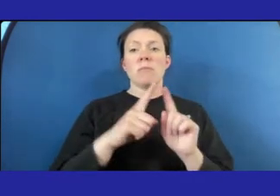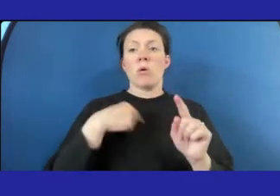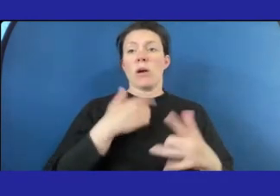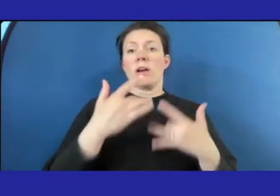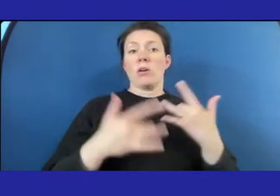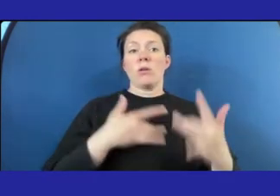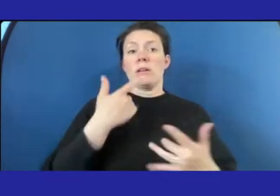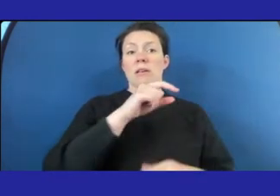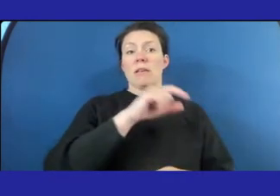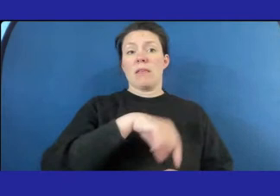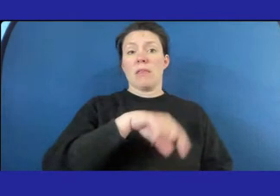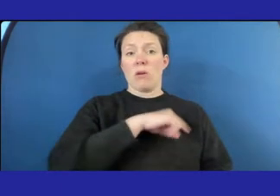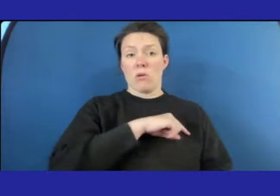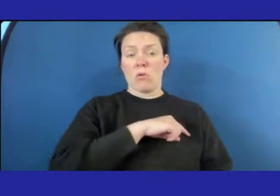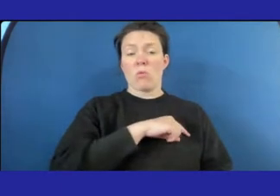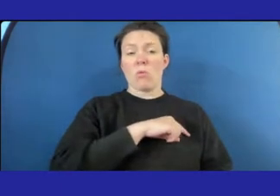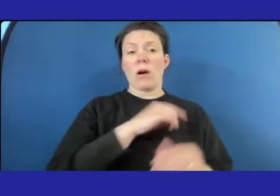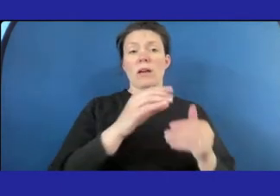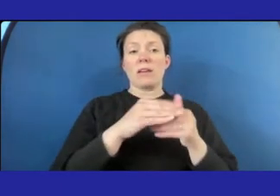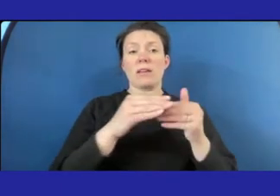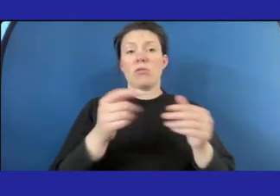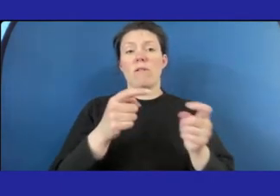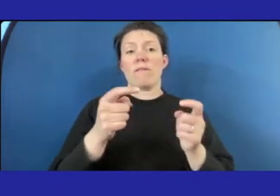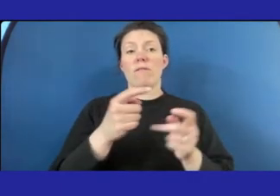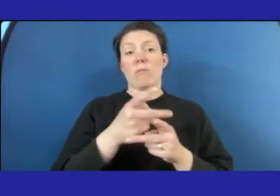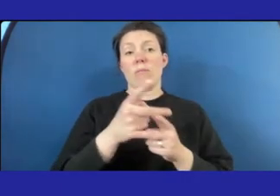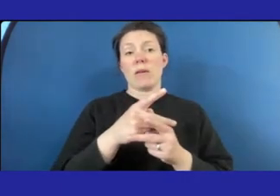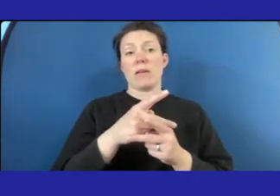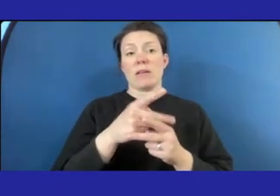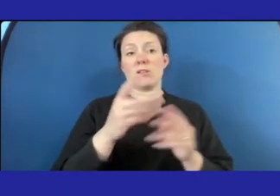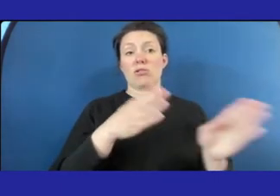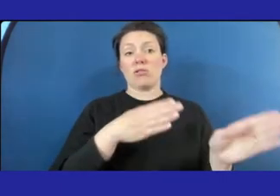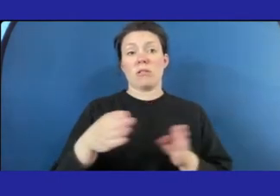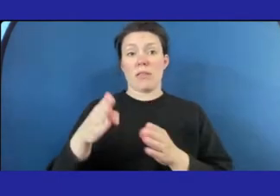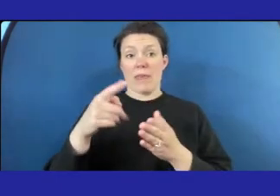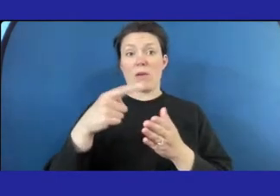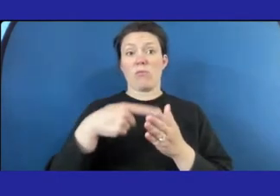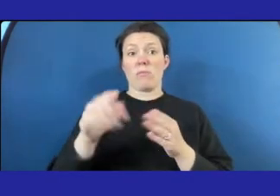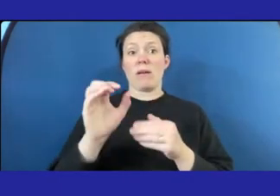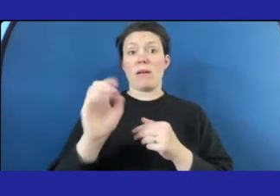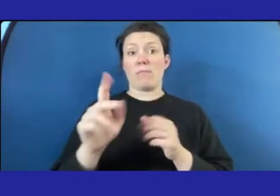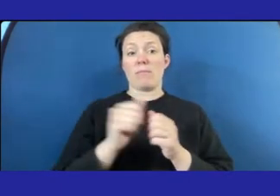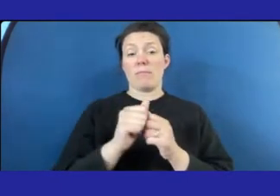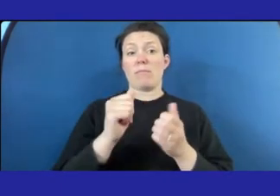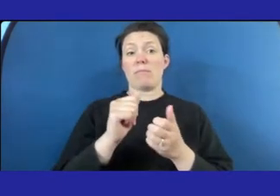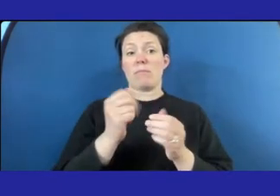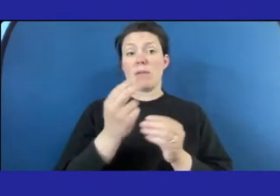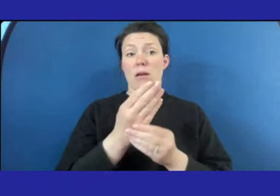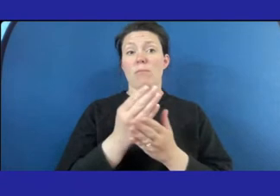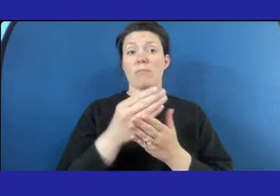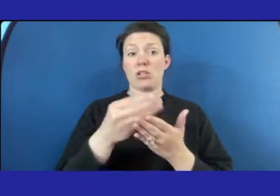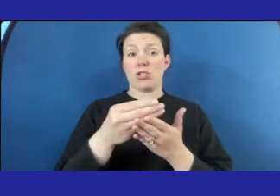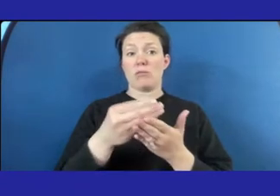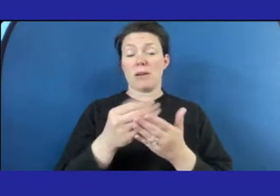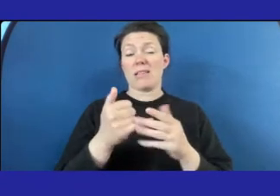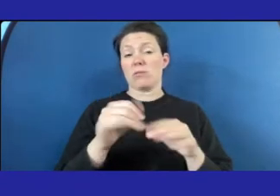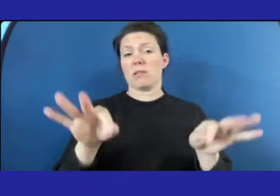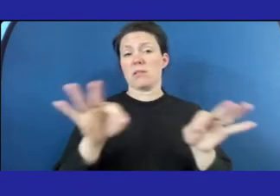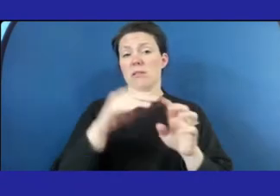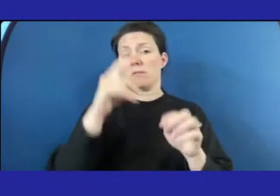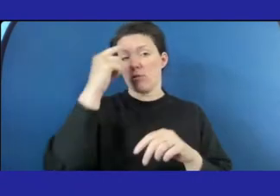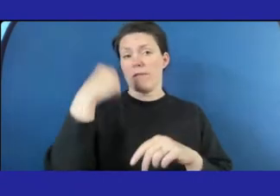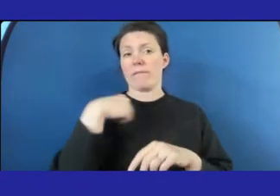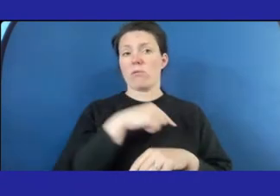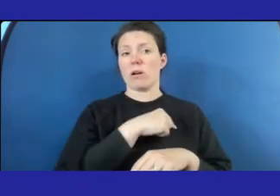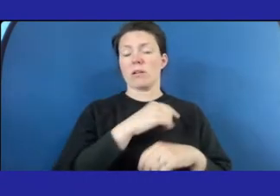that the quality pool dollars for the managed care plans were refunded in the budget. So that's very important to us.